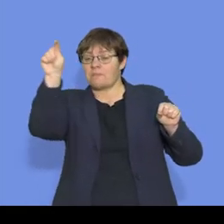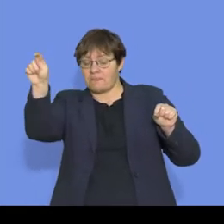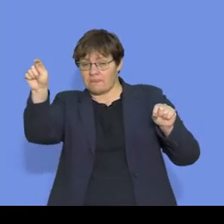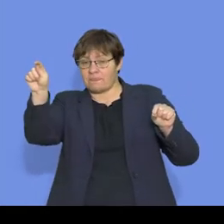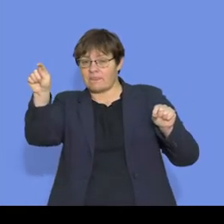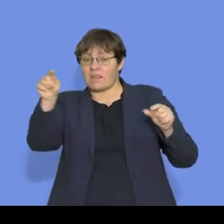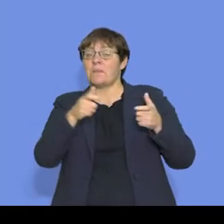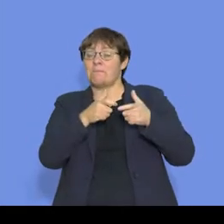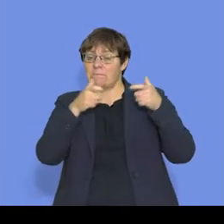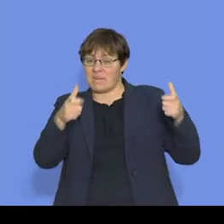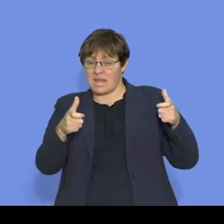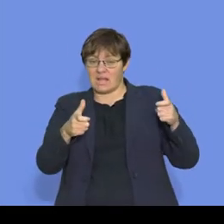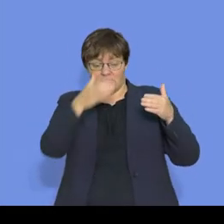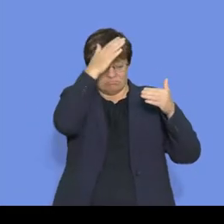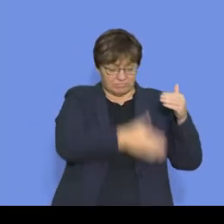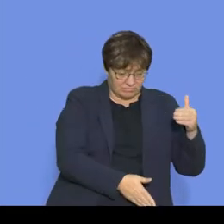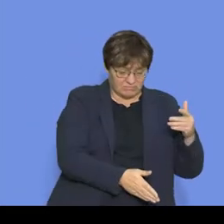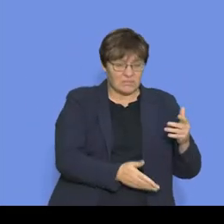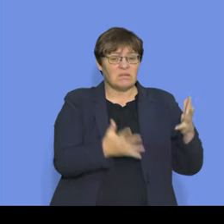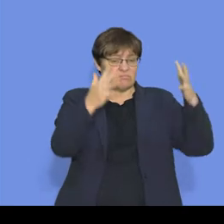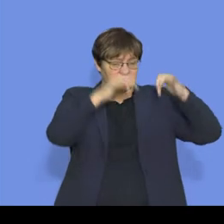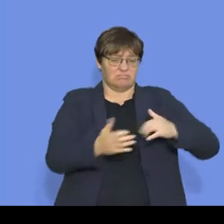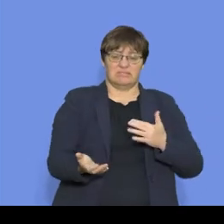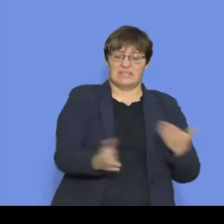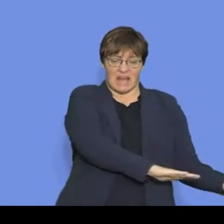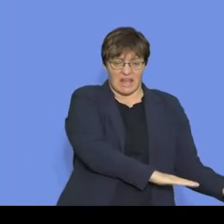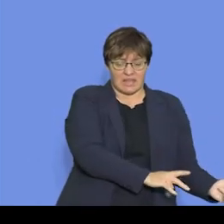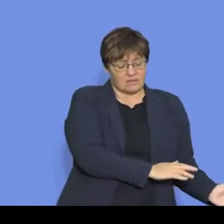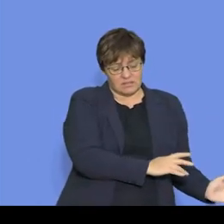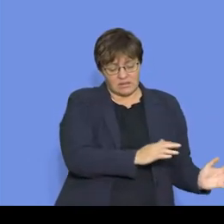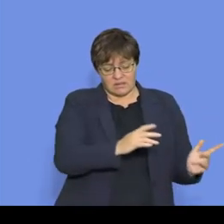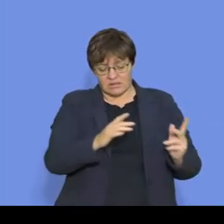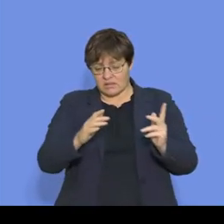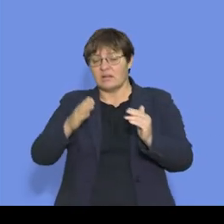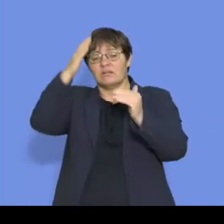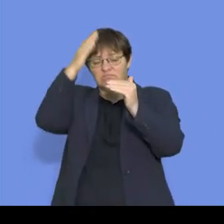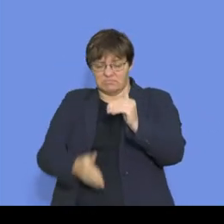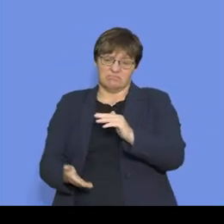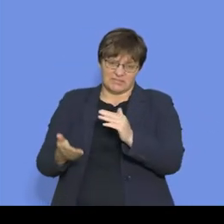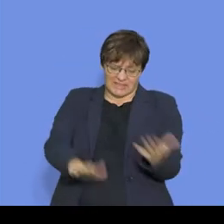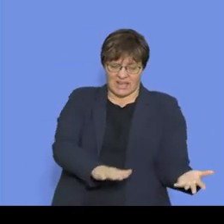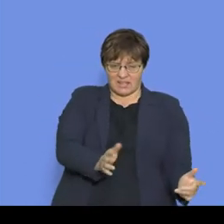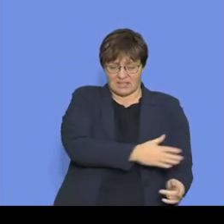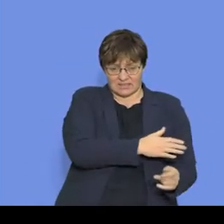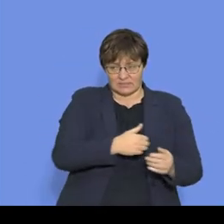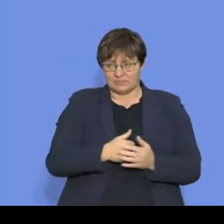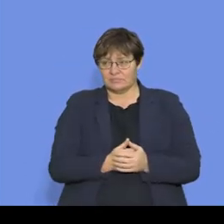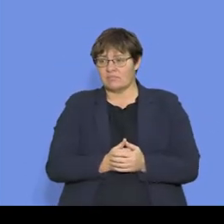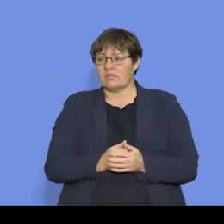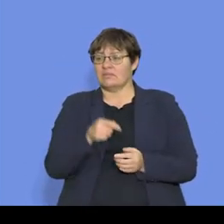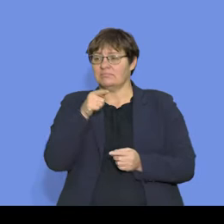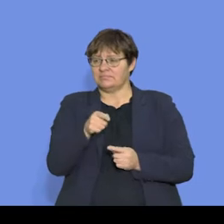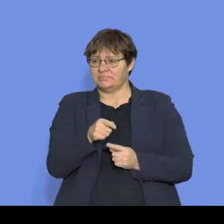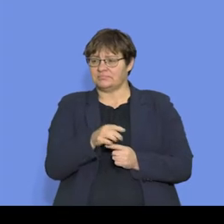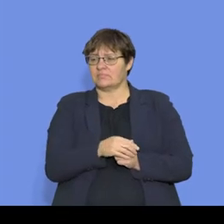been very, very big drops. And this one, the end-Permian extinction,